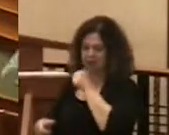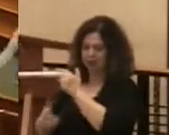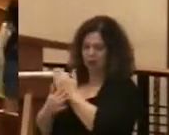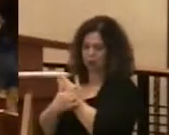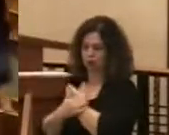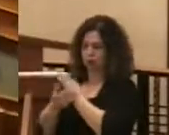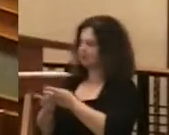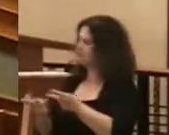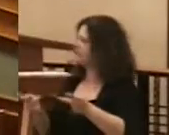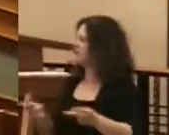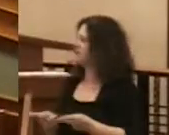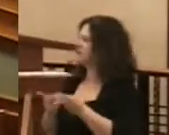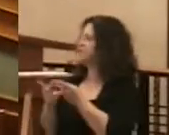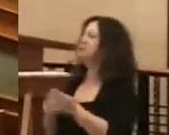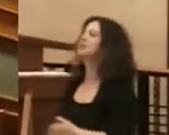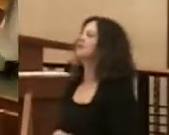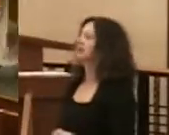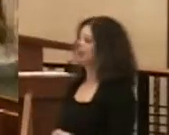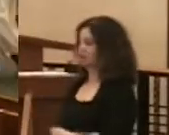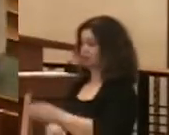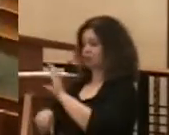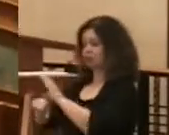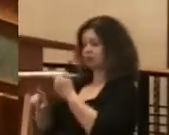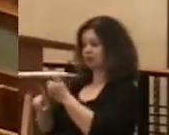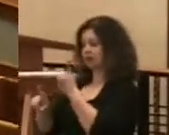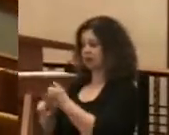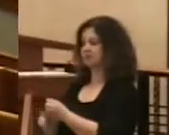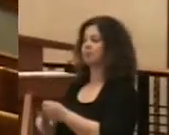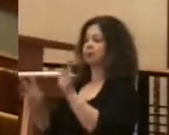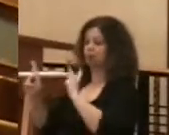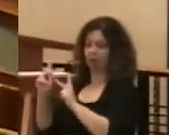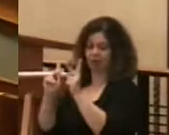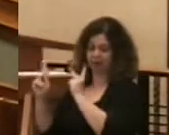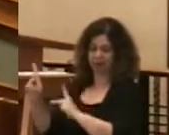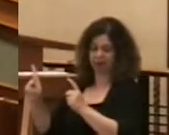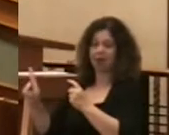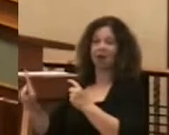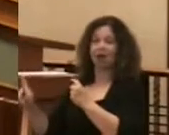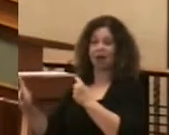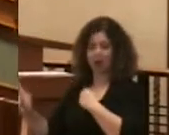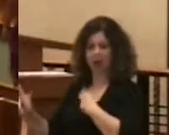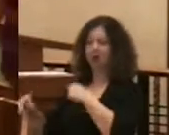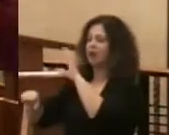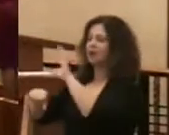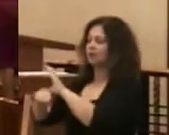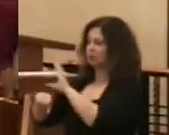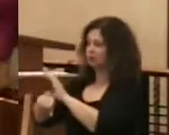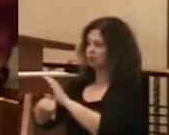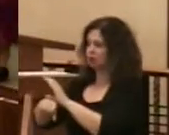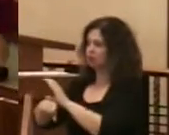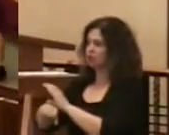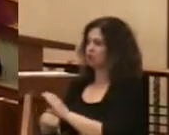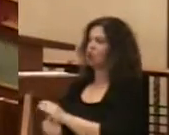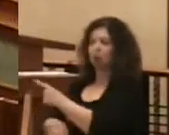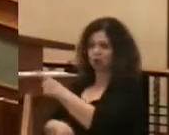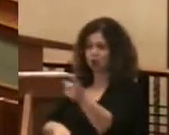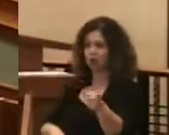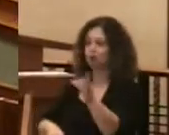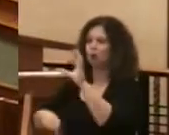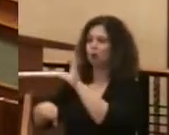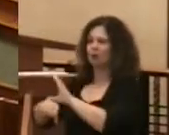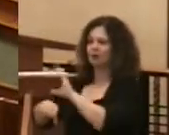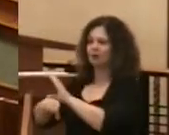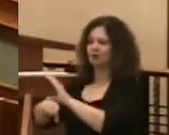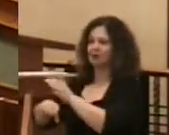resting place, the church is a people. I am the church, you are the church,